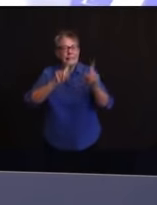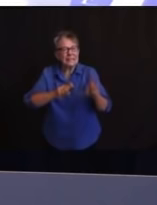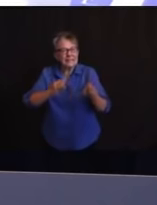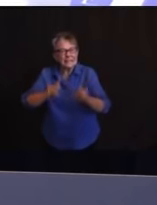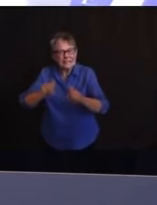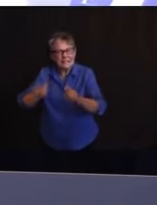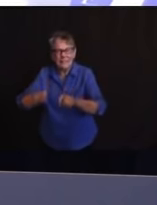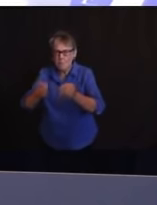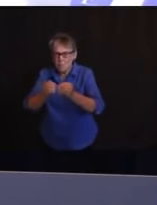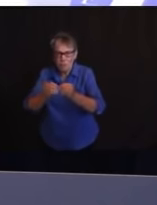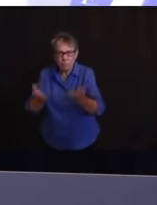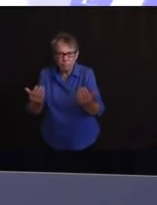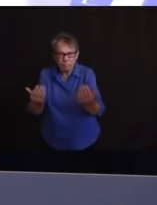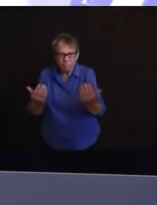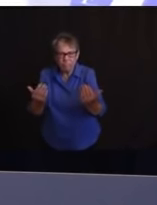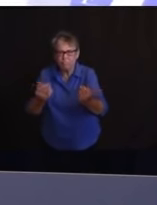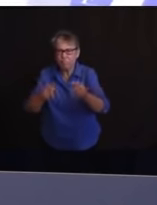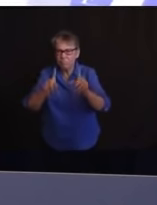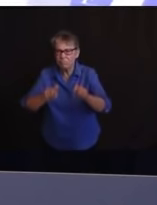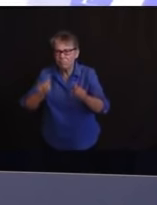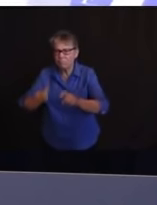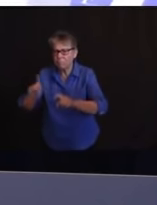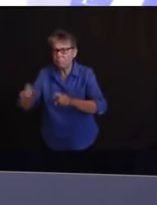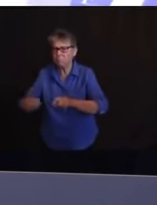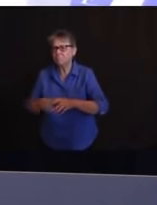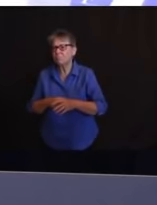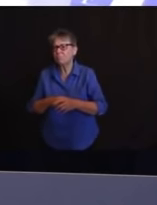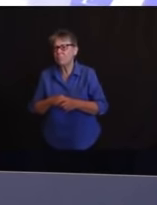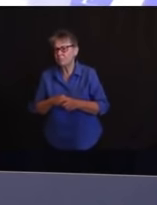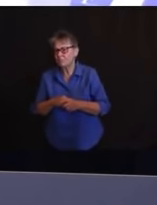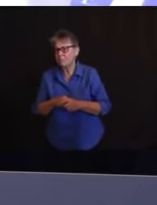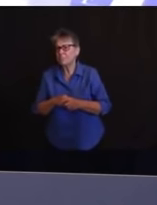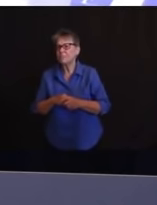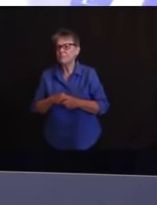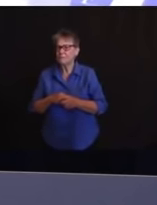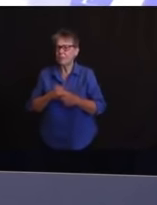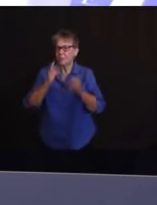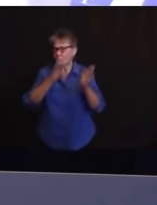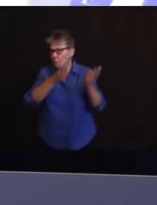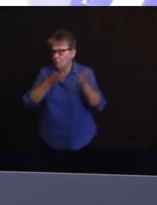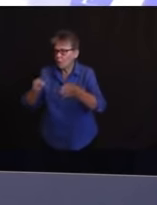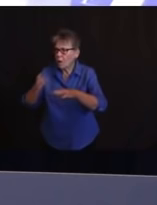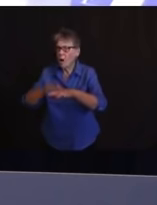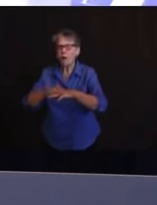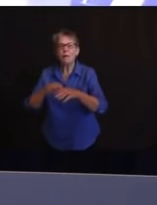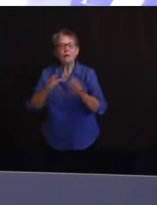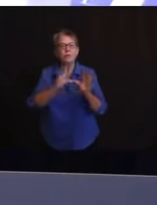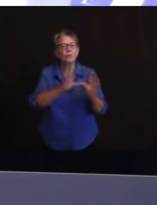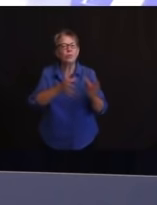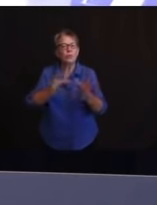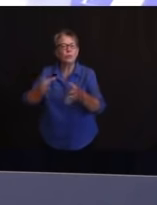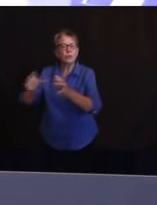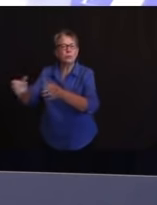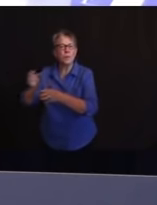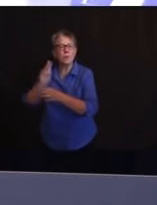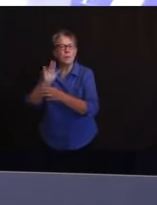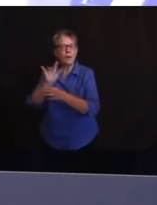on minority and multicultural populations who have been disproportionately affected by